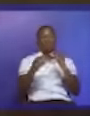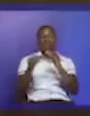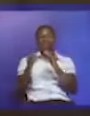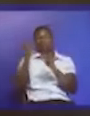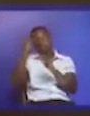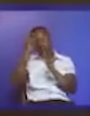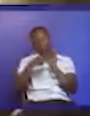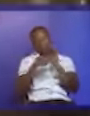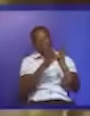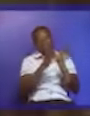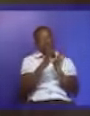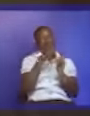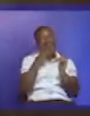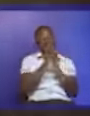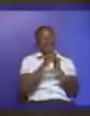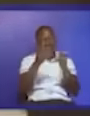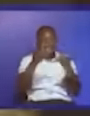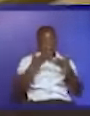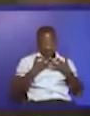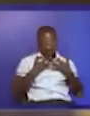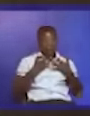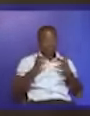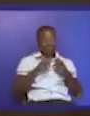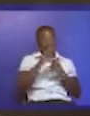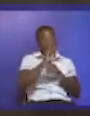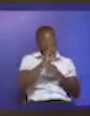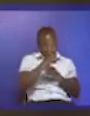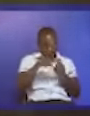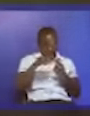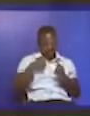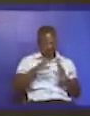it's been given to me. Bow to me and I will give you.